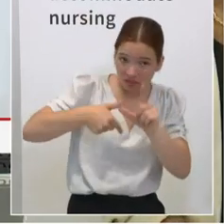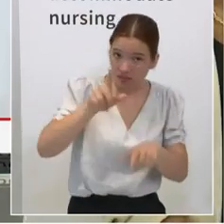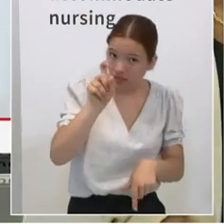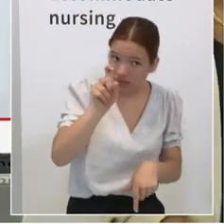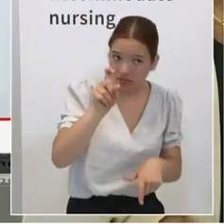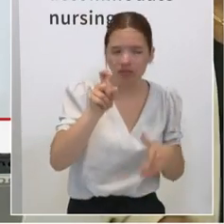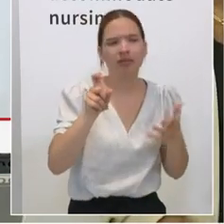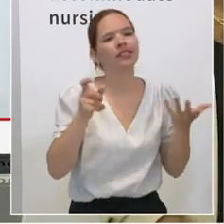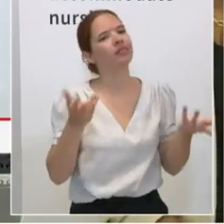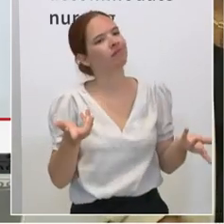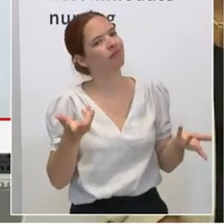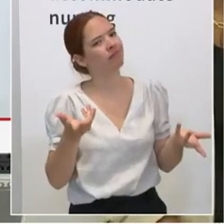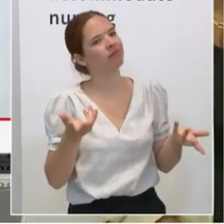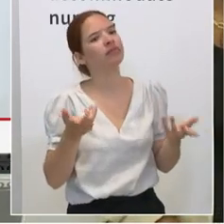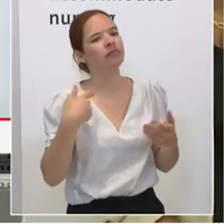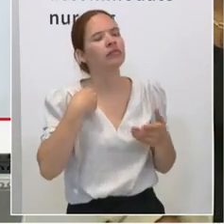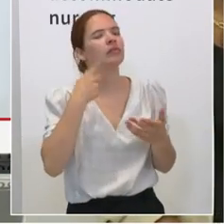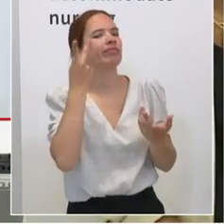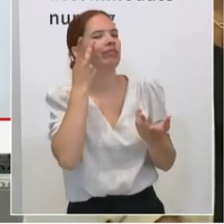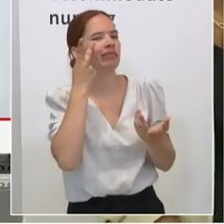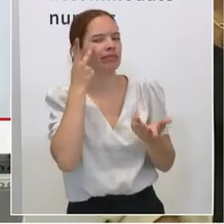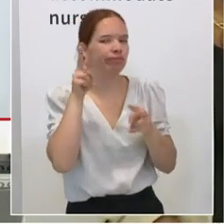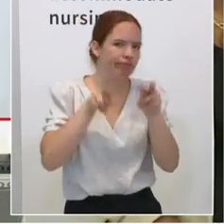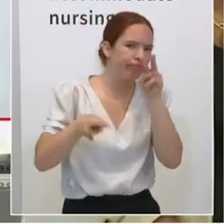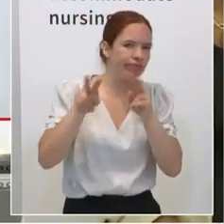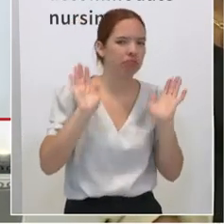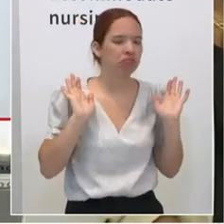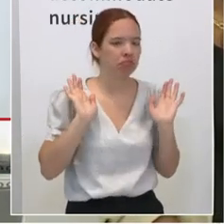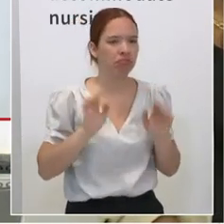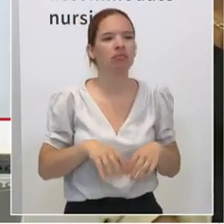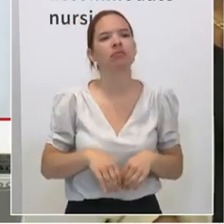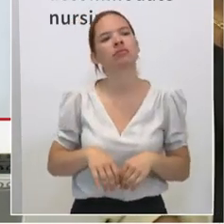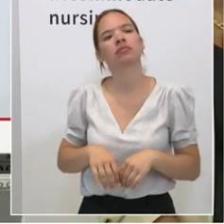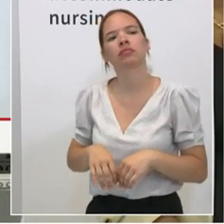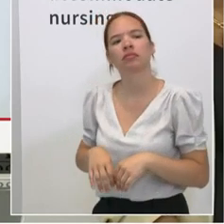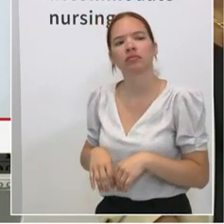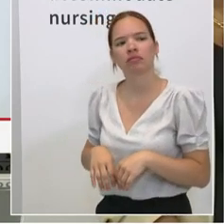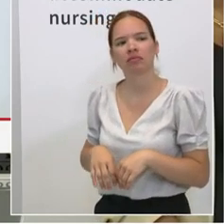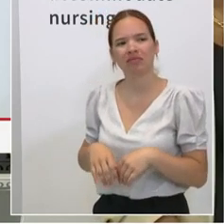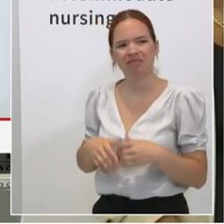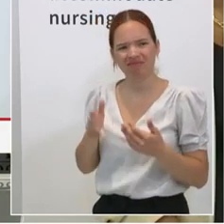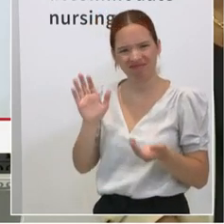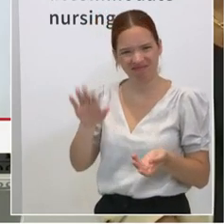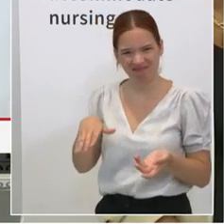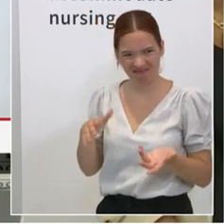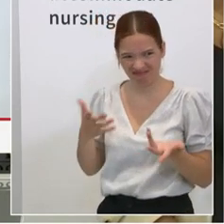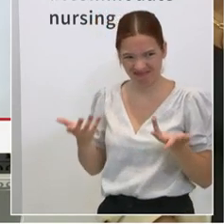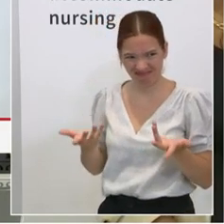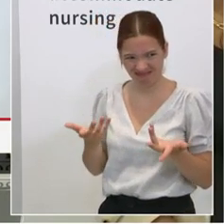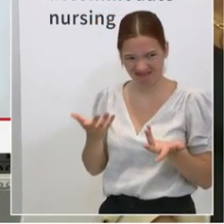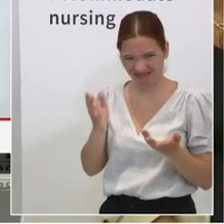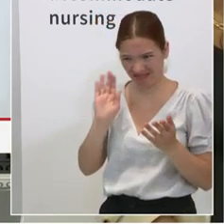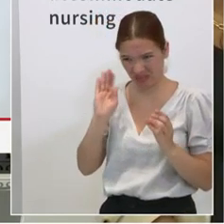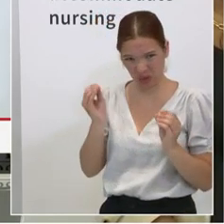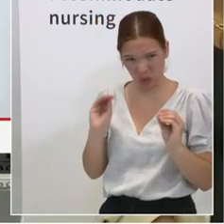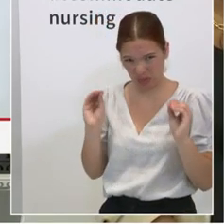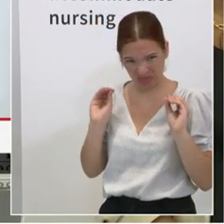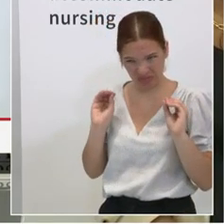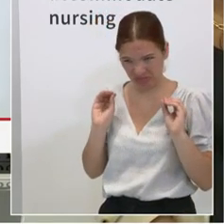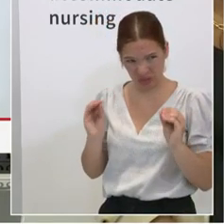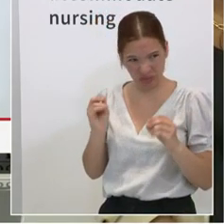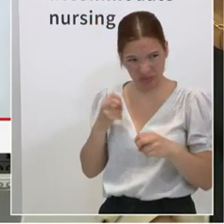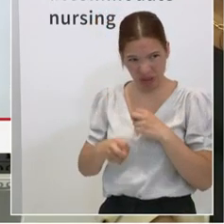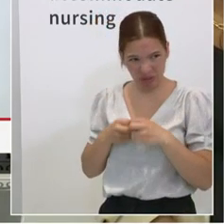it doesn't seem like there was a problem. It seems like, I thought the letter acknowledged that they had been properly notified by the court. So the